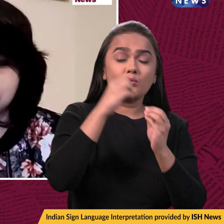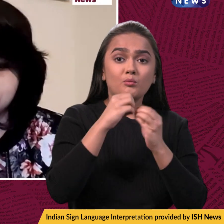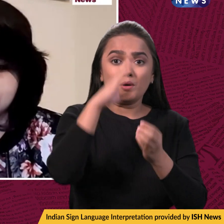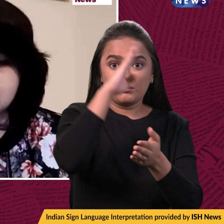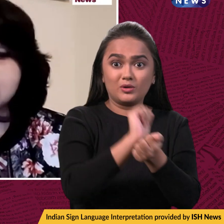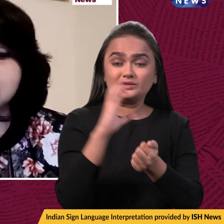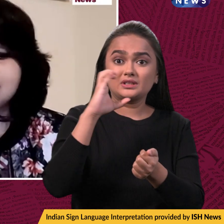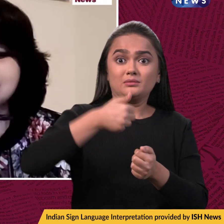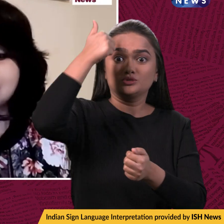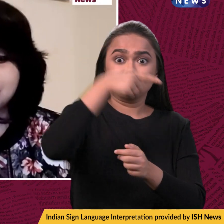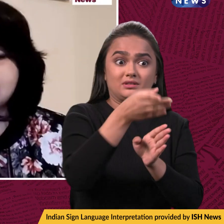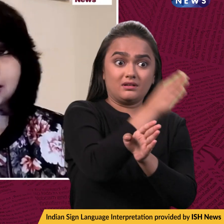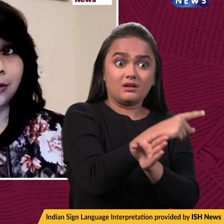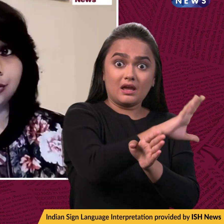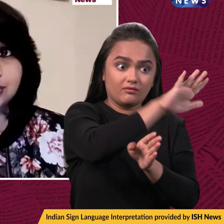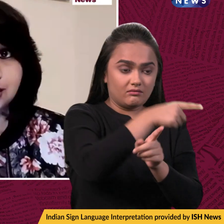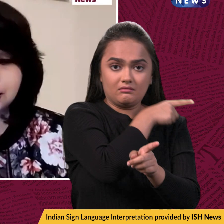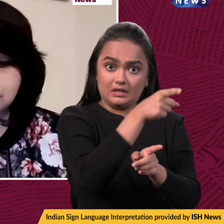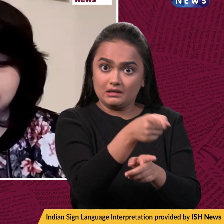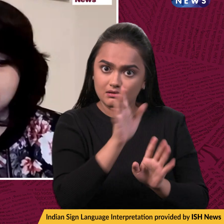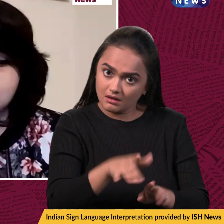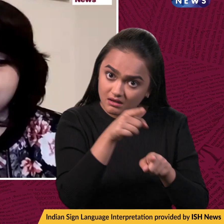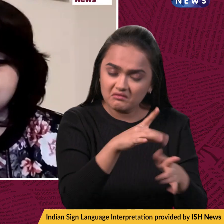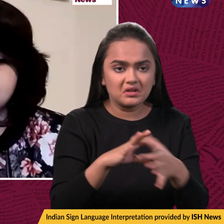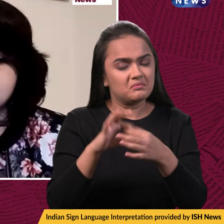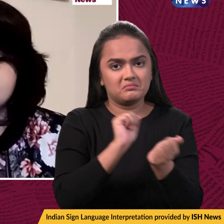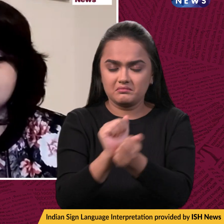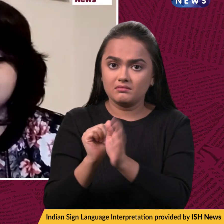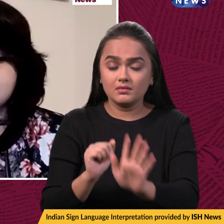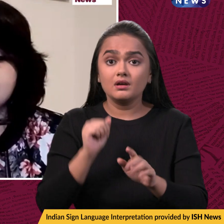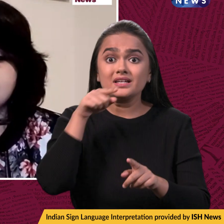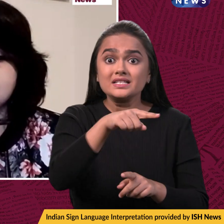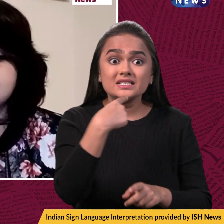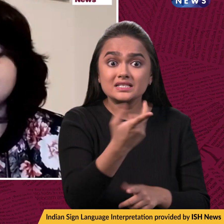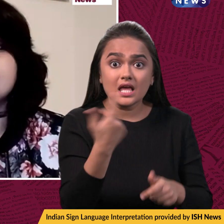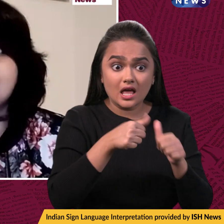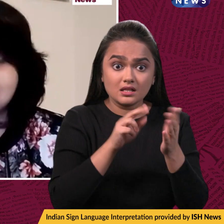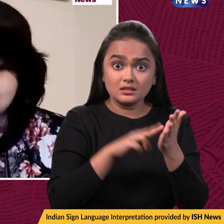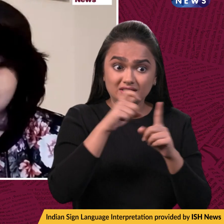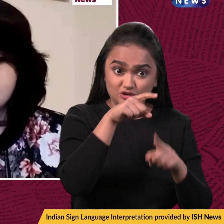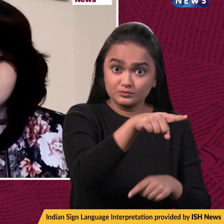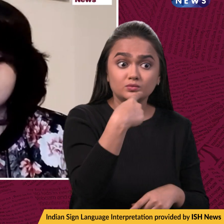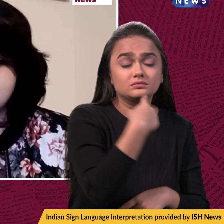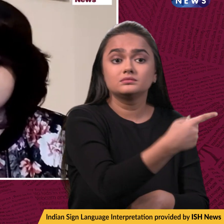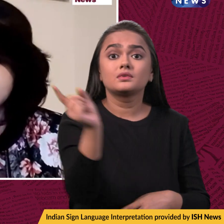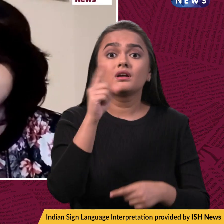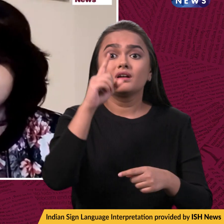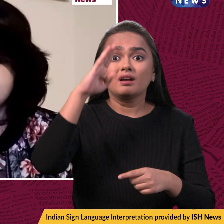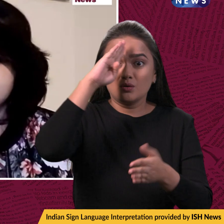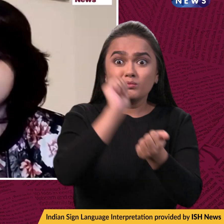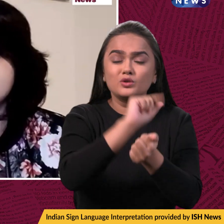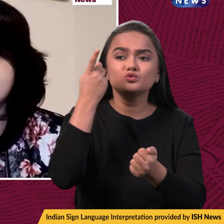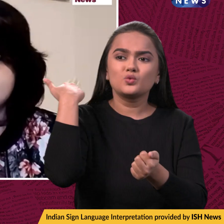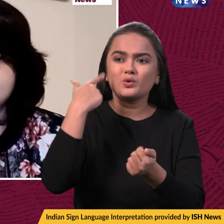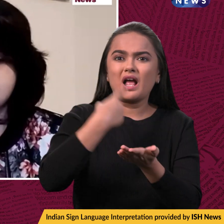Commissioner Parambir Singh leveled serious allegations against him. Now, Parambir Singh alleged that Anil Deshmukh directed suspended